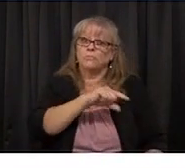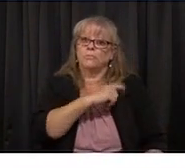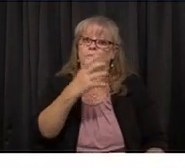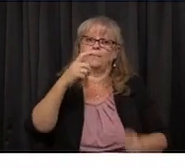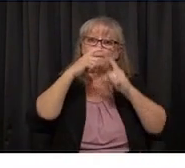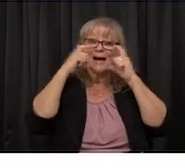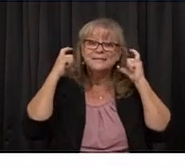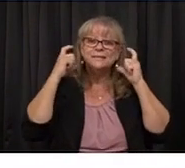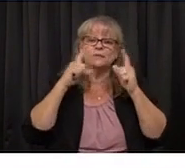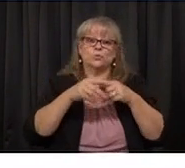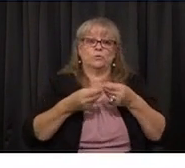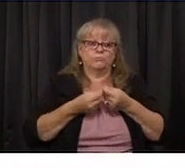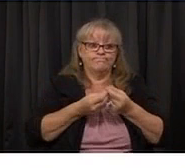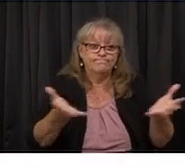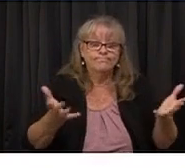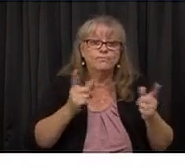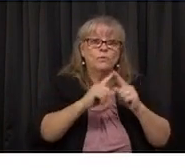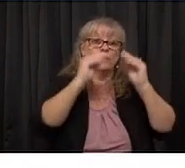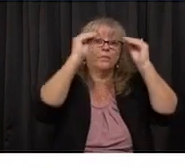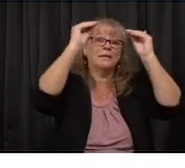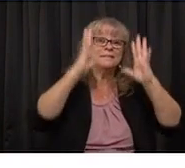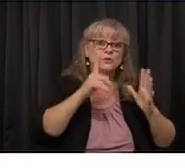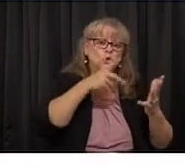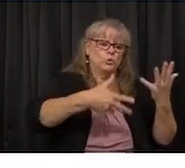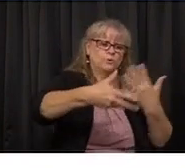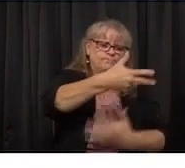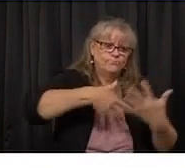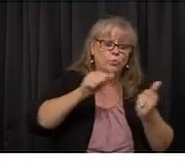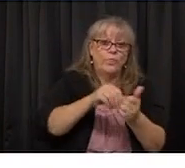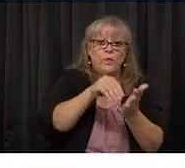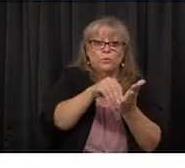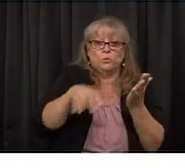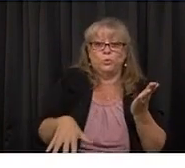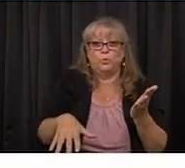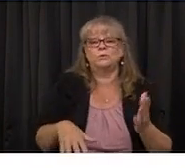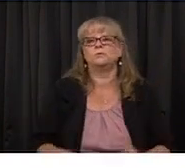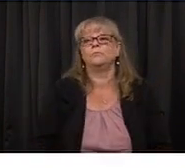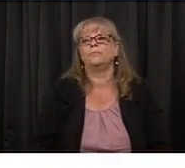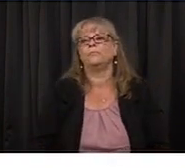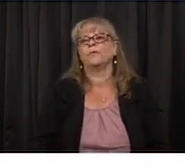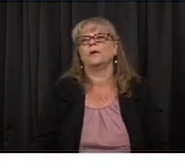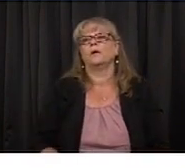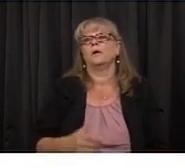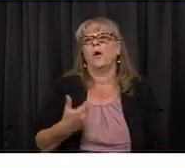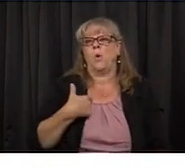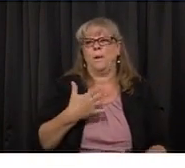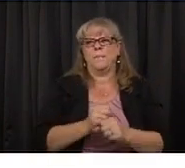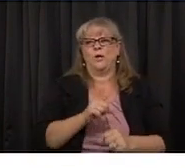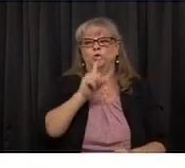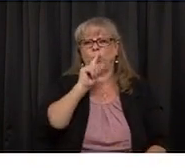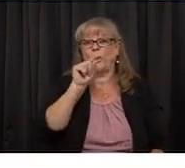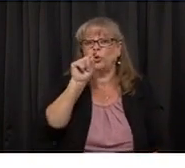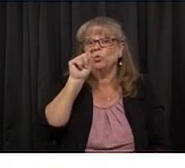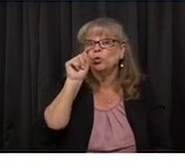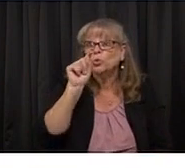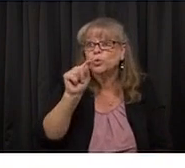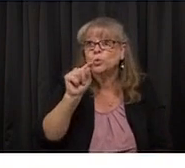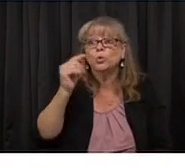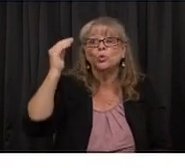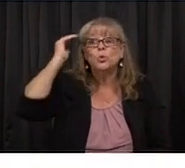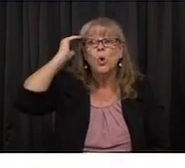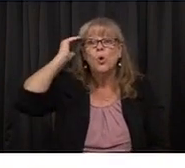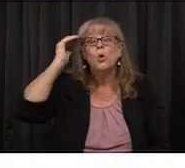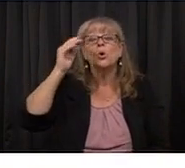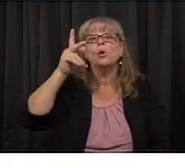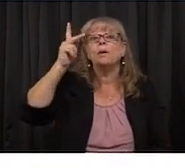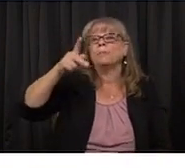students every day. I also want to make sure people know that those shipments to schools and school districts and independent schools,